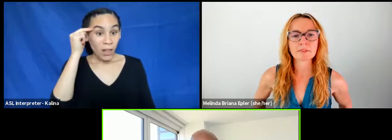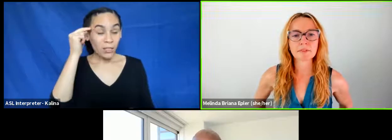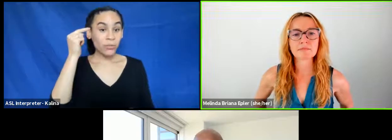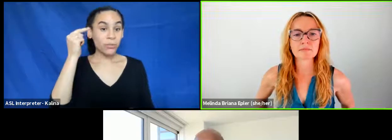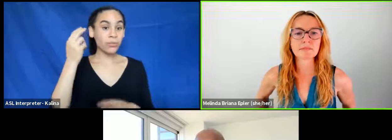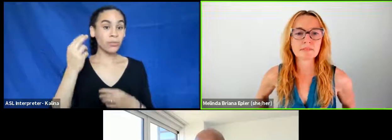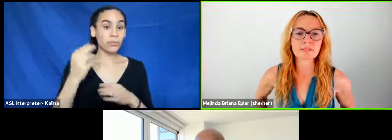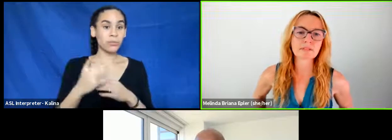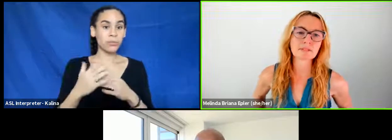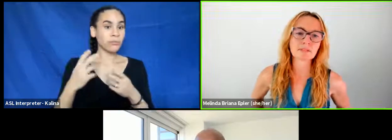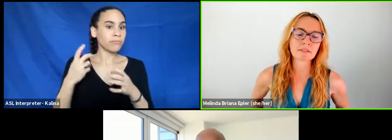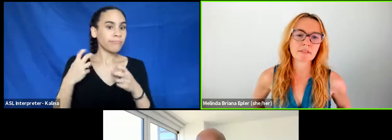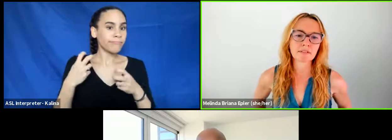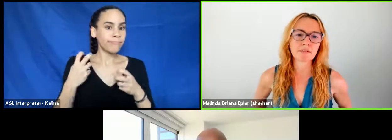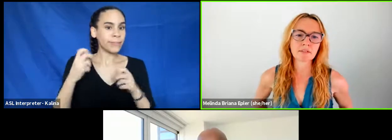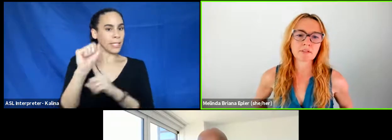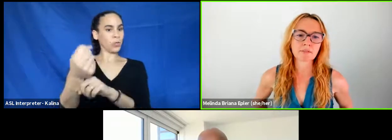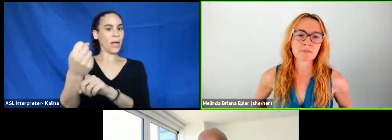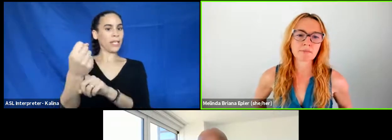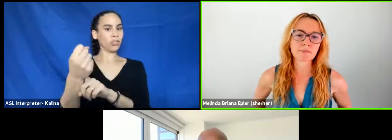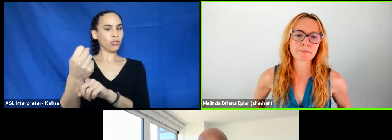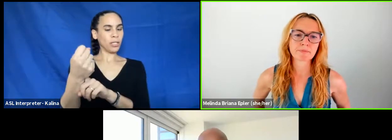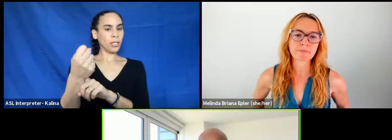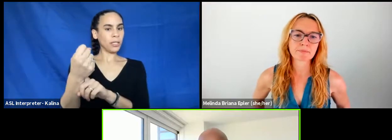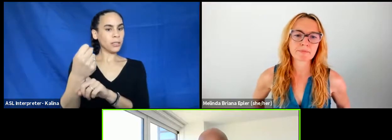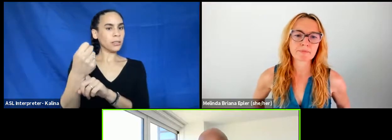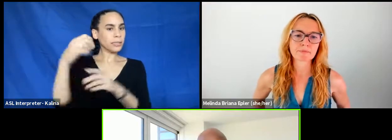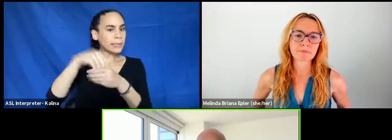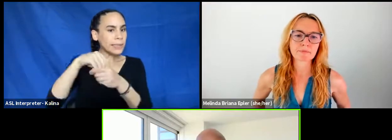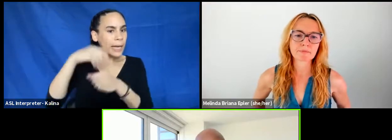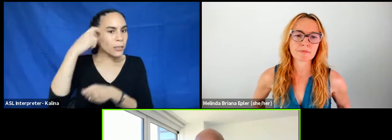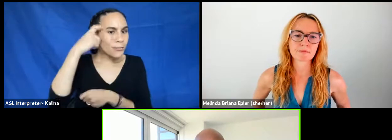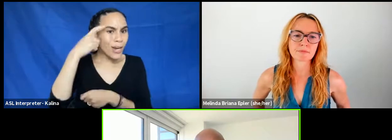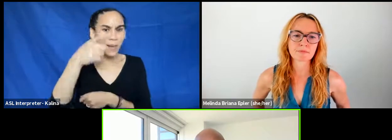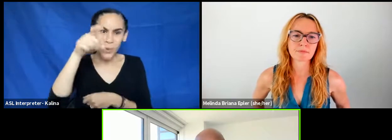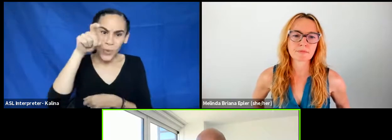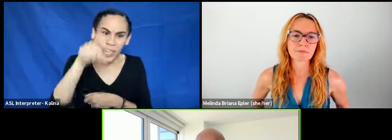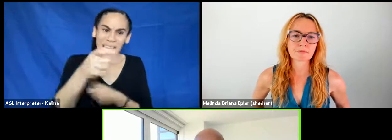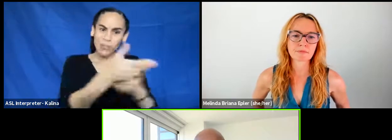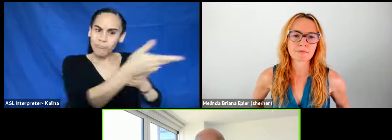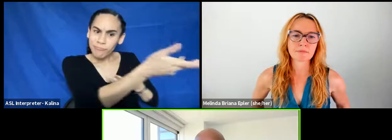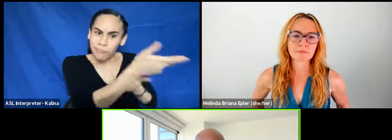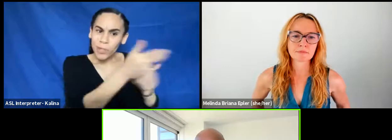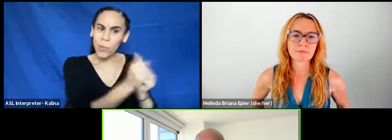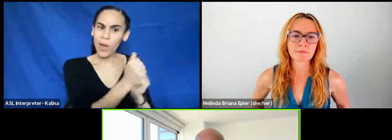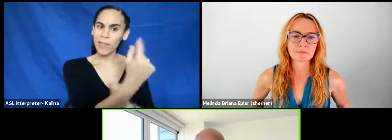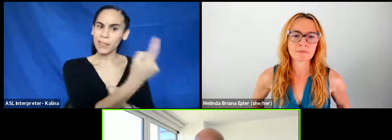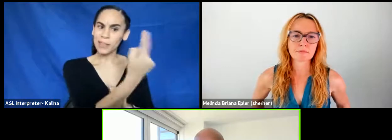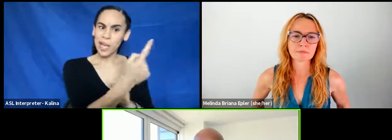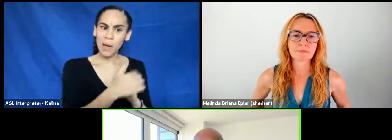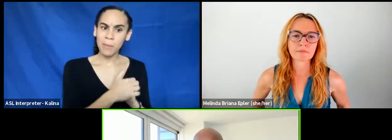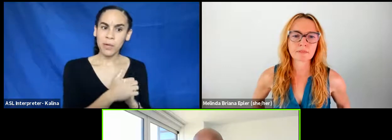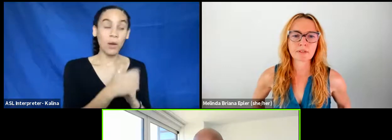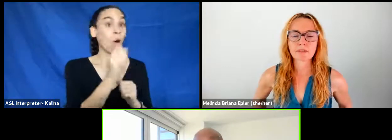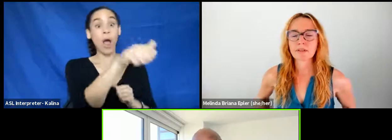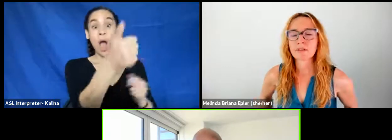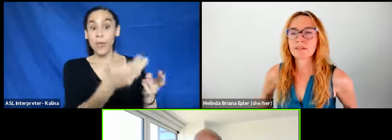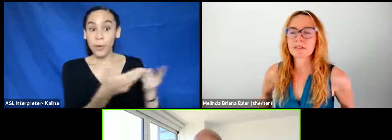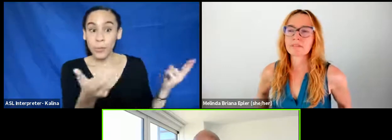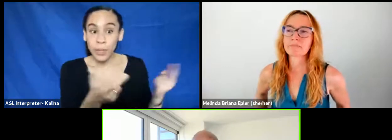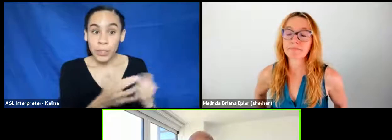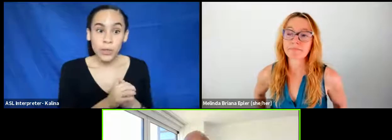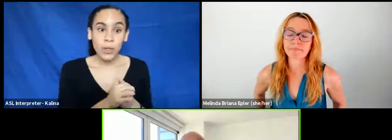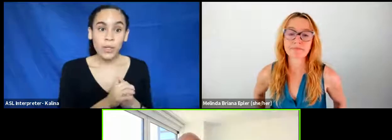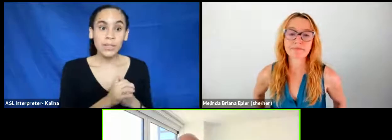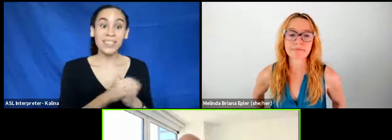right, Yeah. Yeah. situation in your brain where you need someone to talk to or other resources. And in the